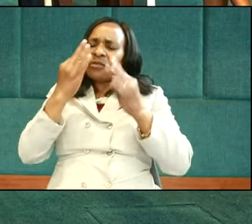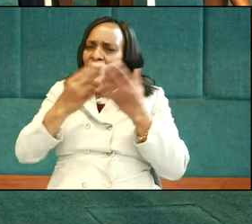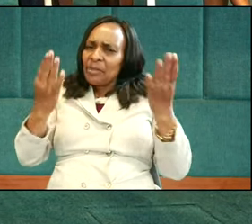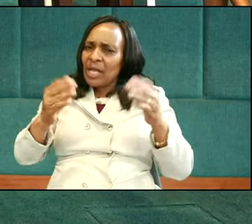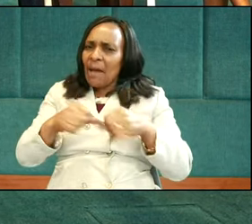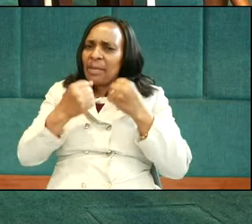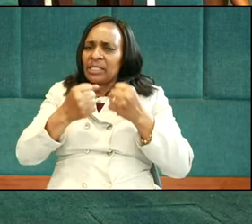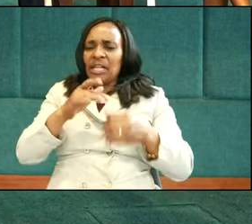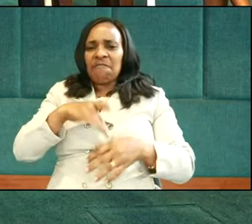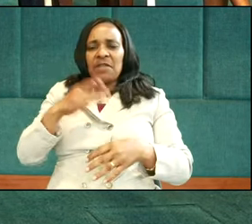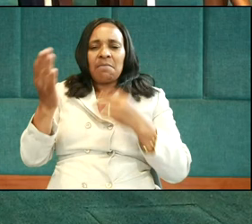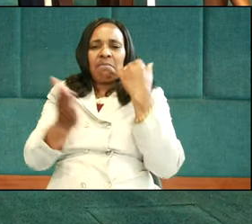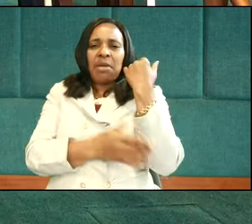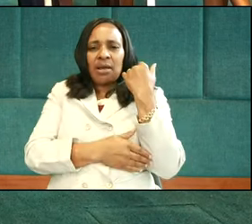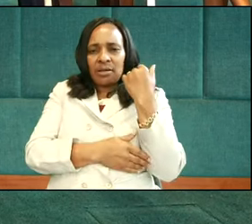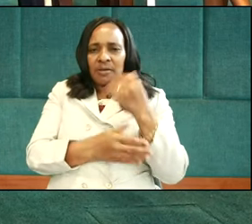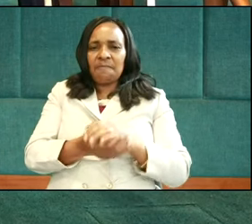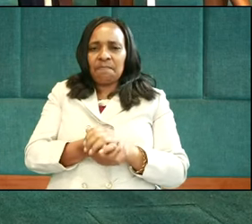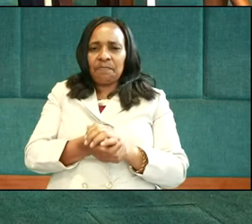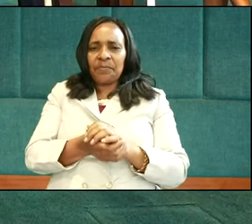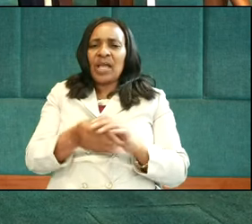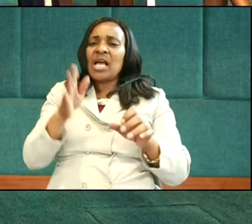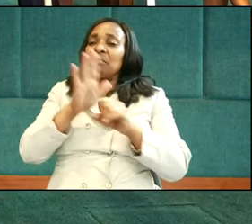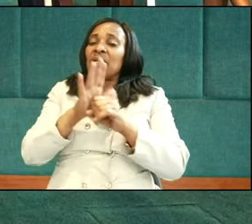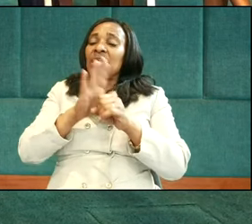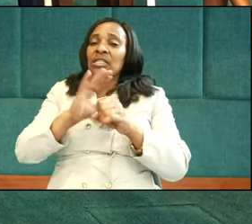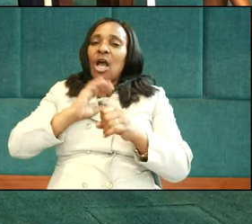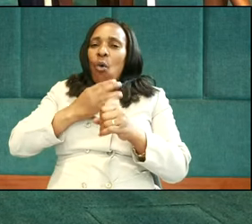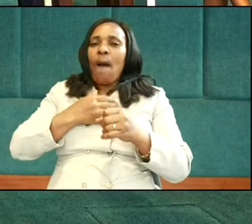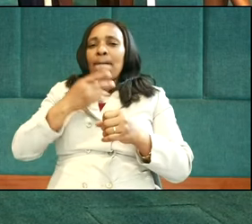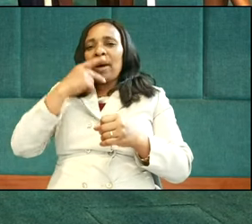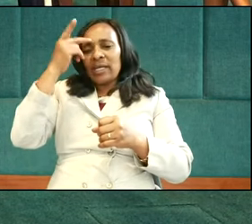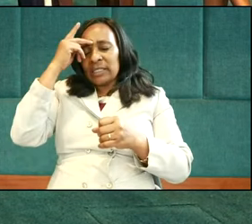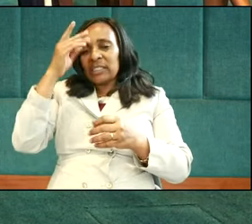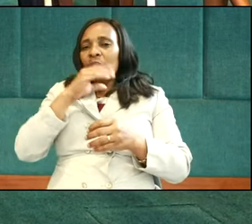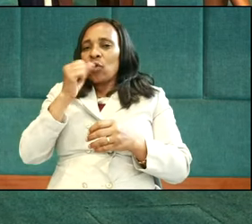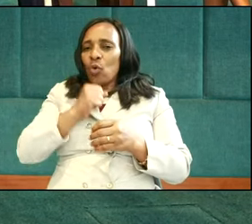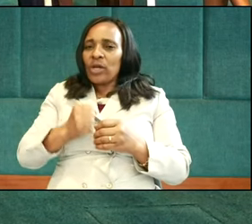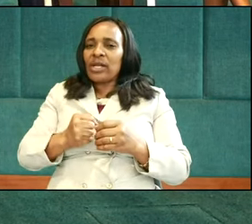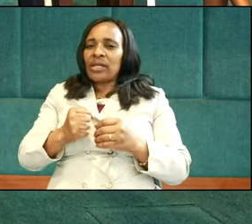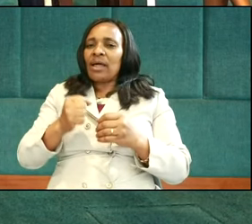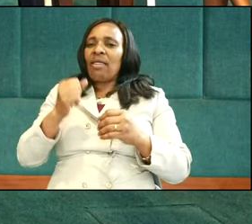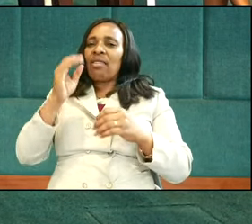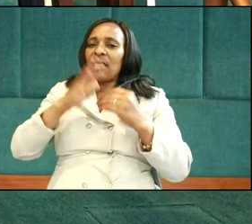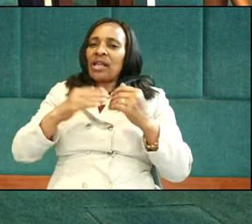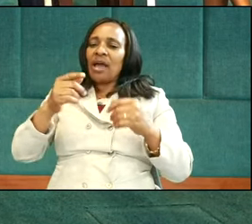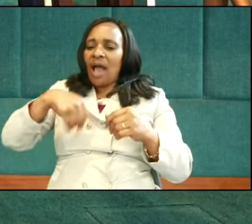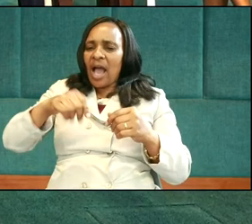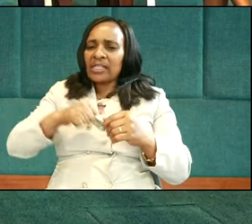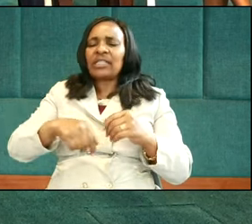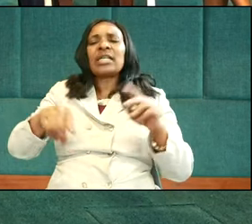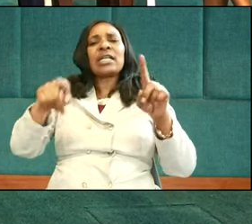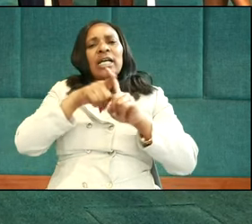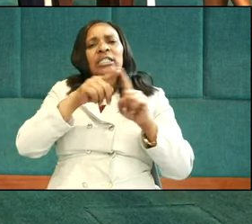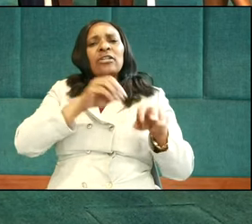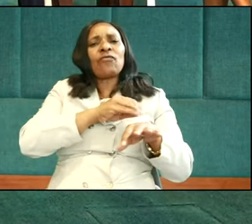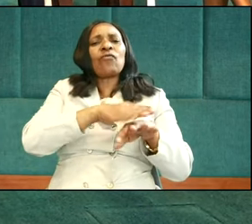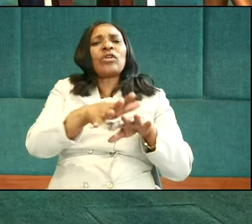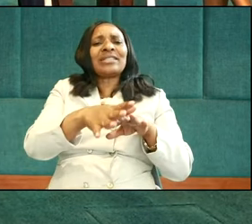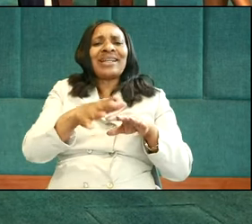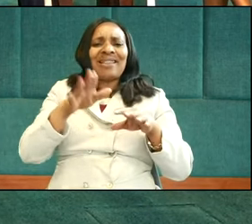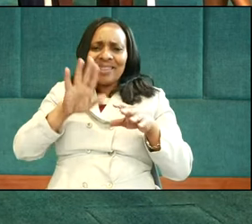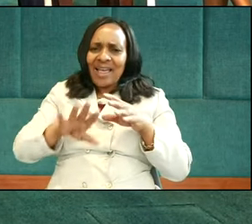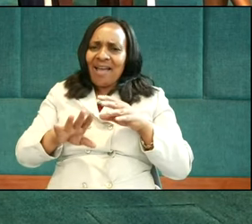Yes. Yeah. So rightfully said, as much as our parents are older than us, we can negatively influence even their